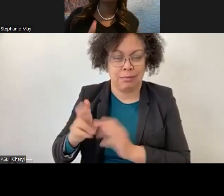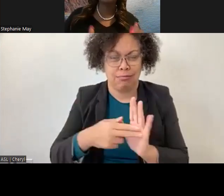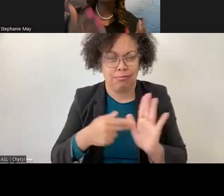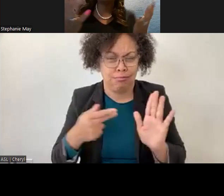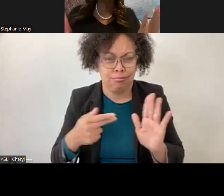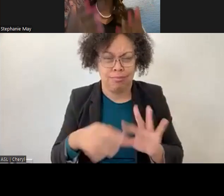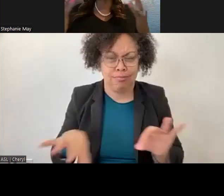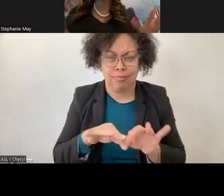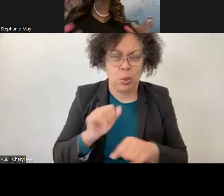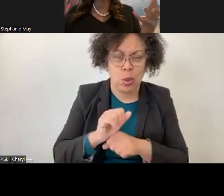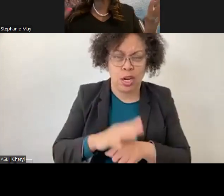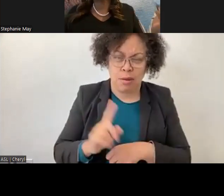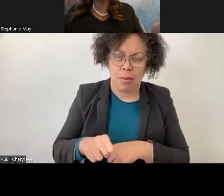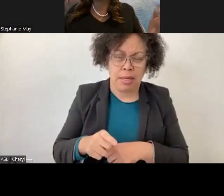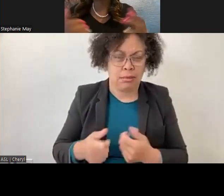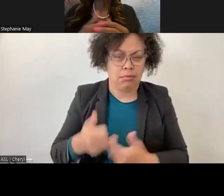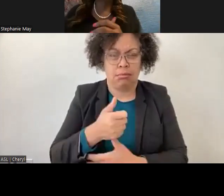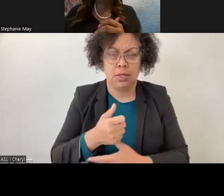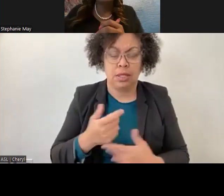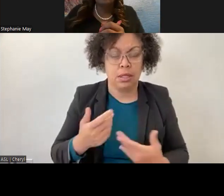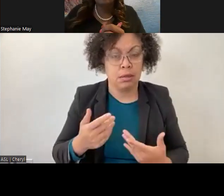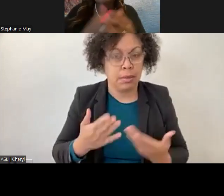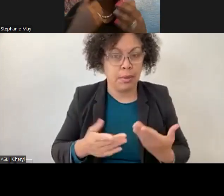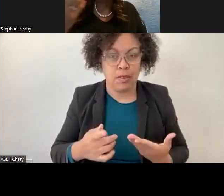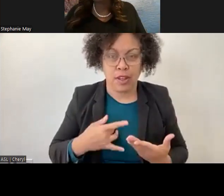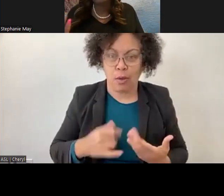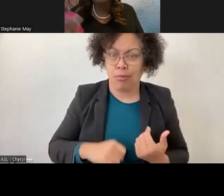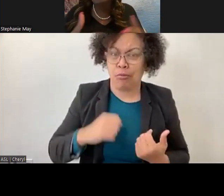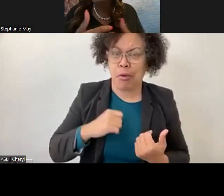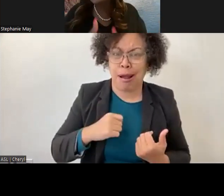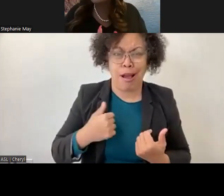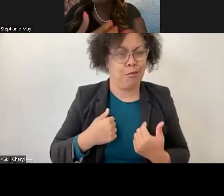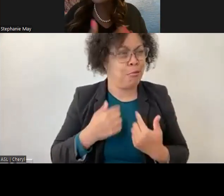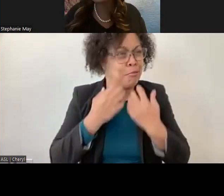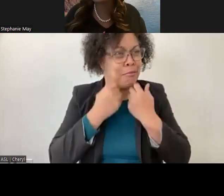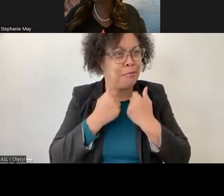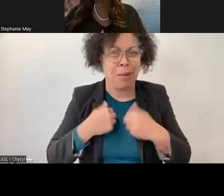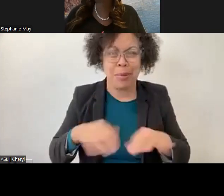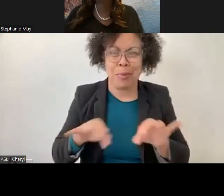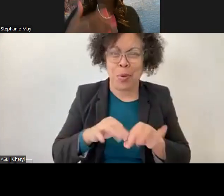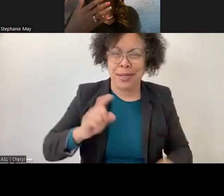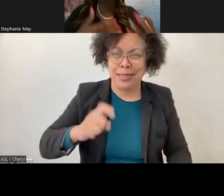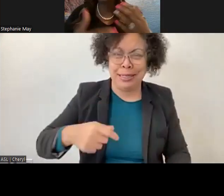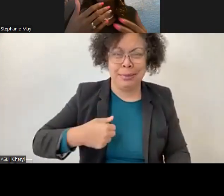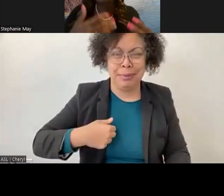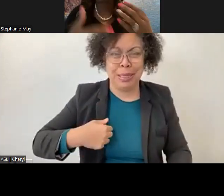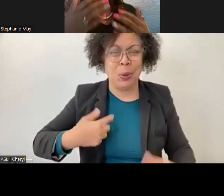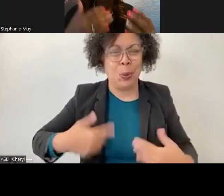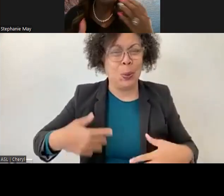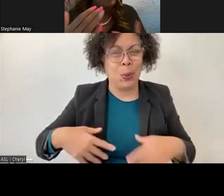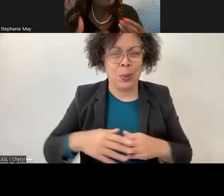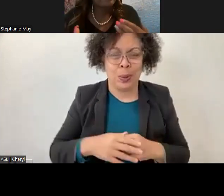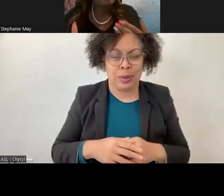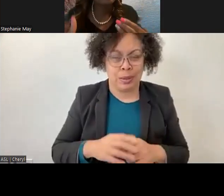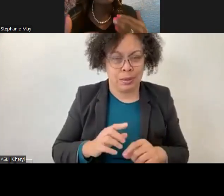essential worker, well, you know, you were so proud to be called an essential worker. I'm needed, I'm necessary. But what did that